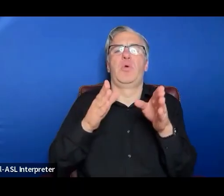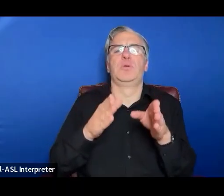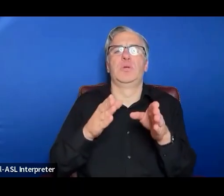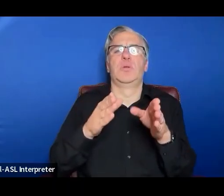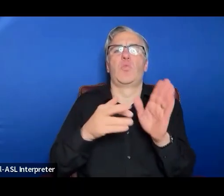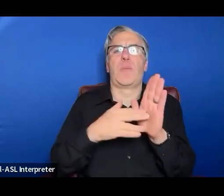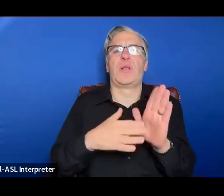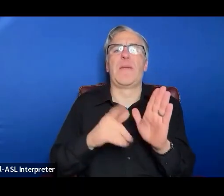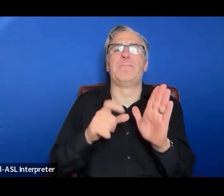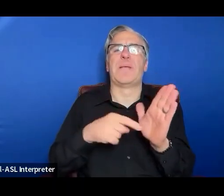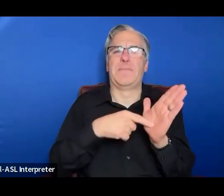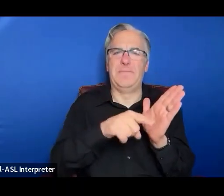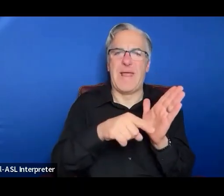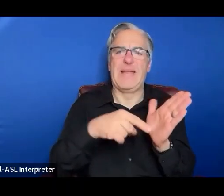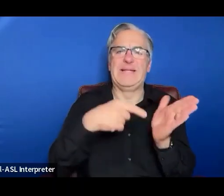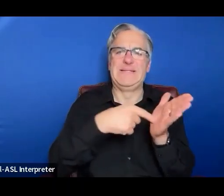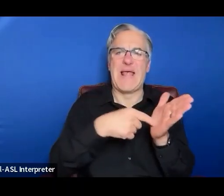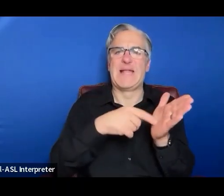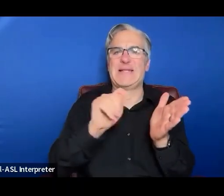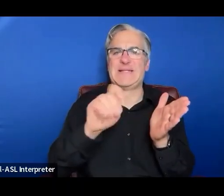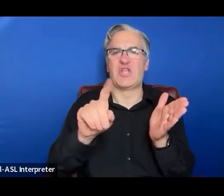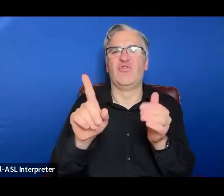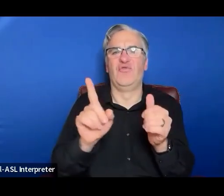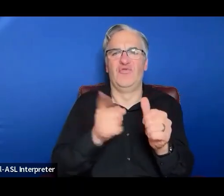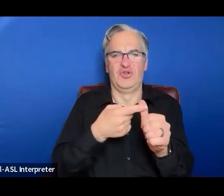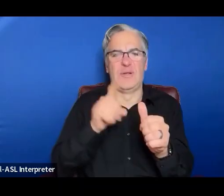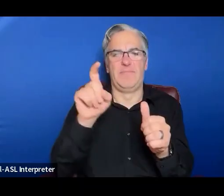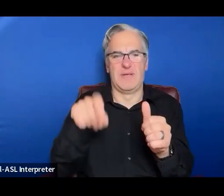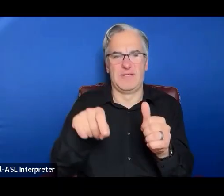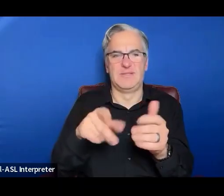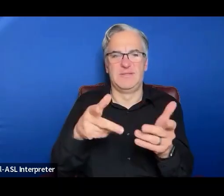pay debts and taxes first.